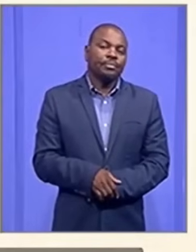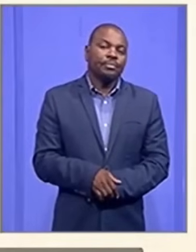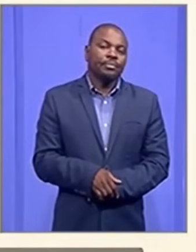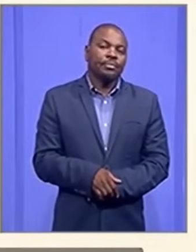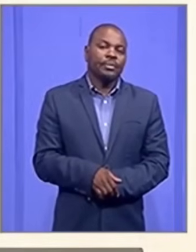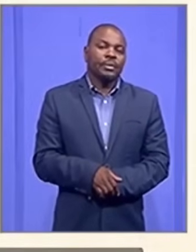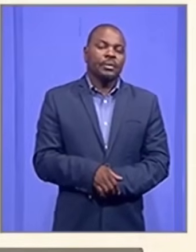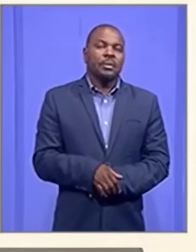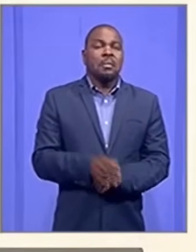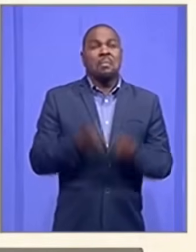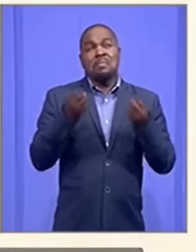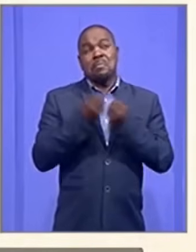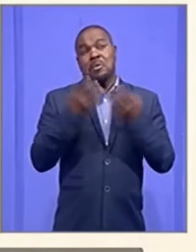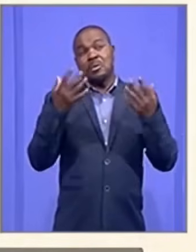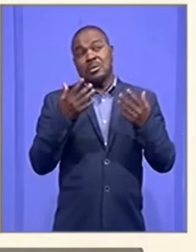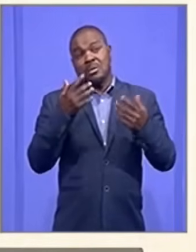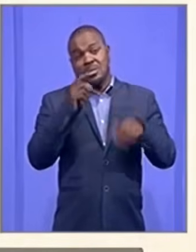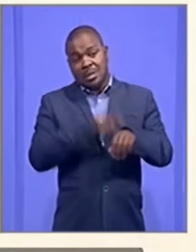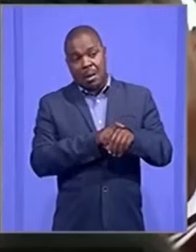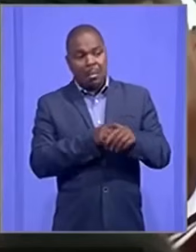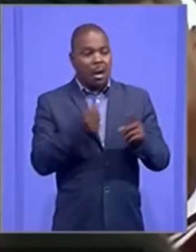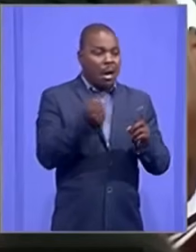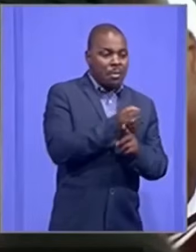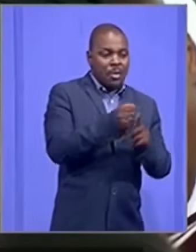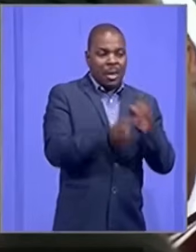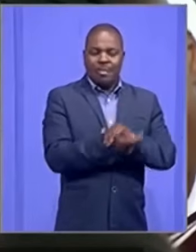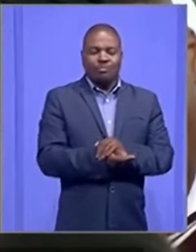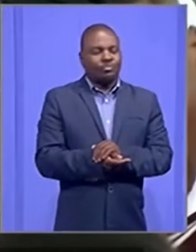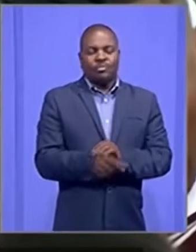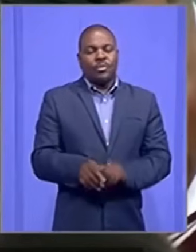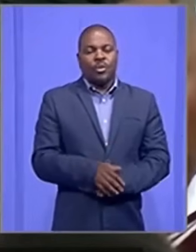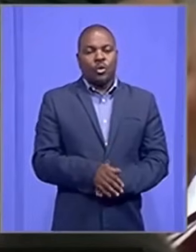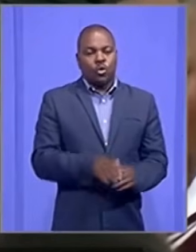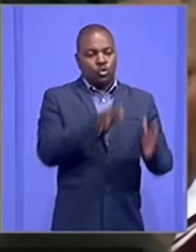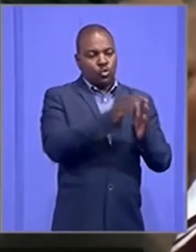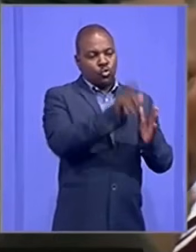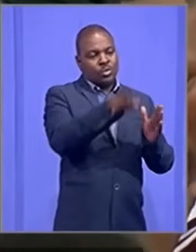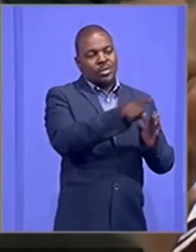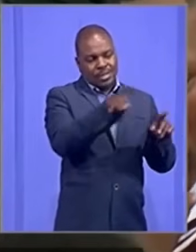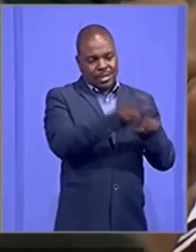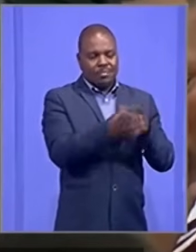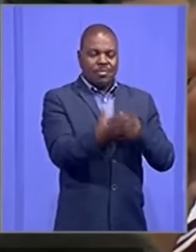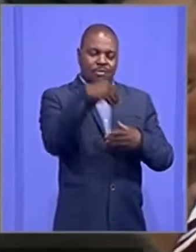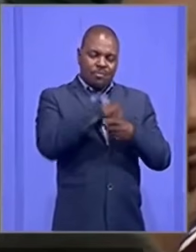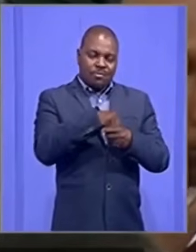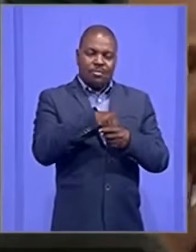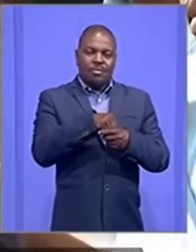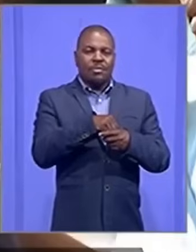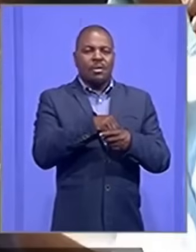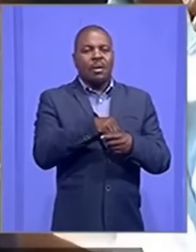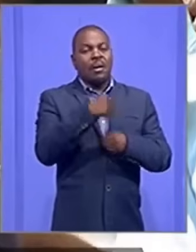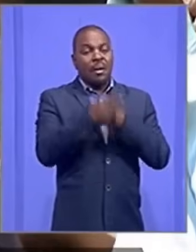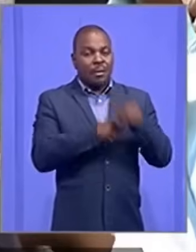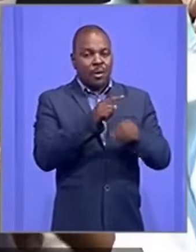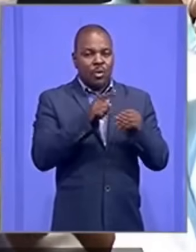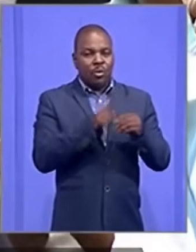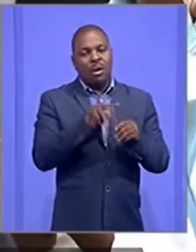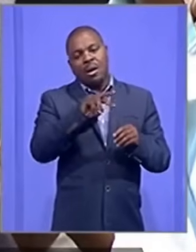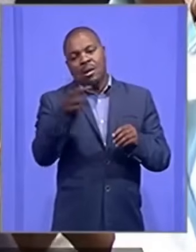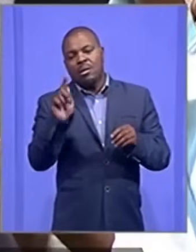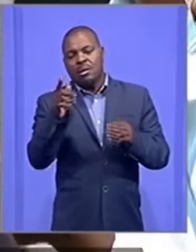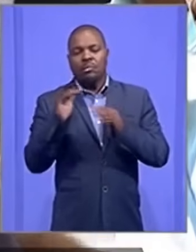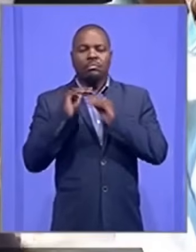ga se gantsi ba tlhekefetsana. Barutwana le bona ba ikagetse ka setotswana ntlheng tse amang tshireletso ya baba.